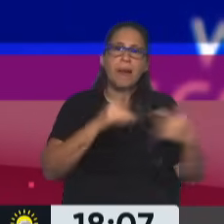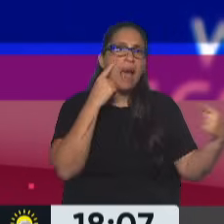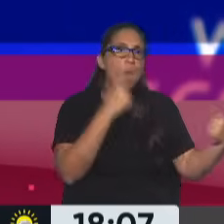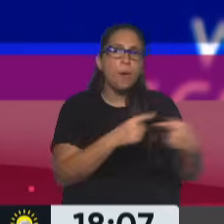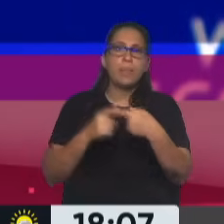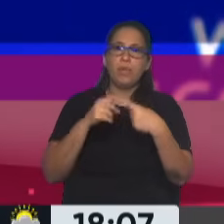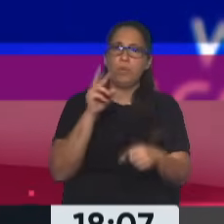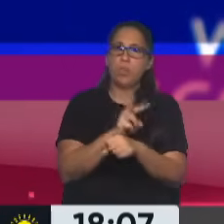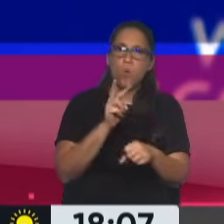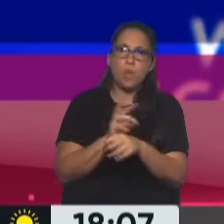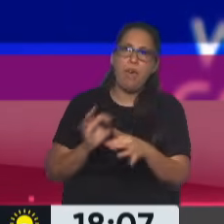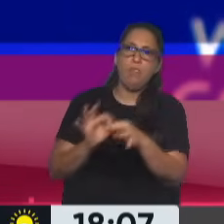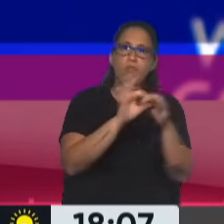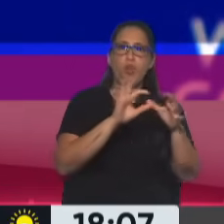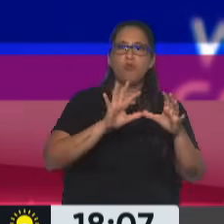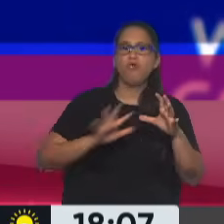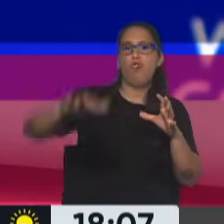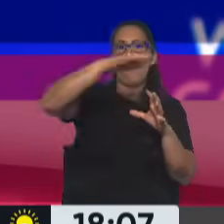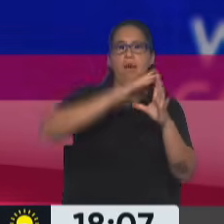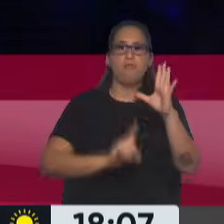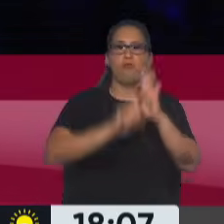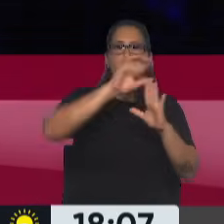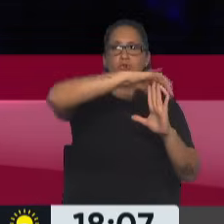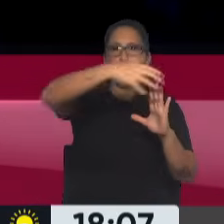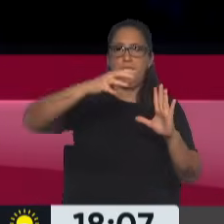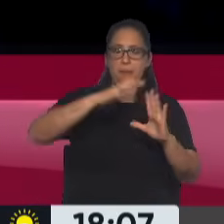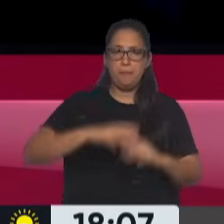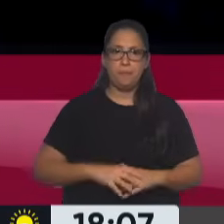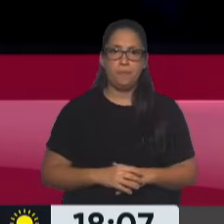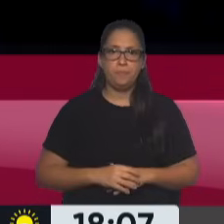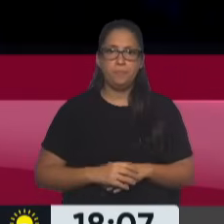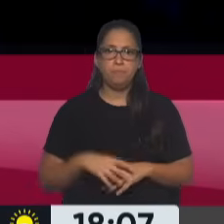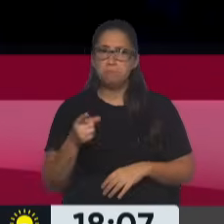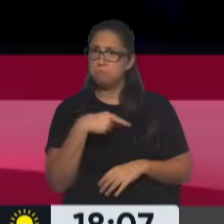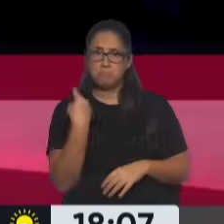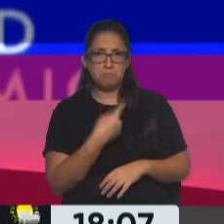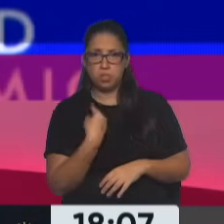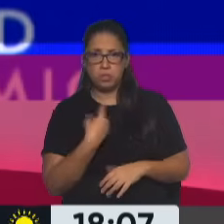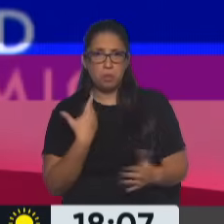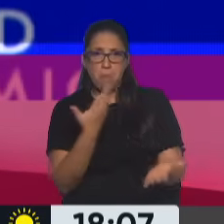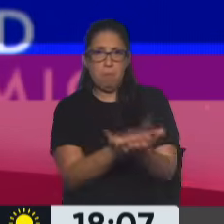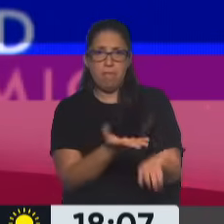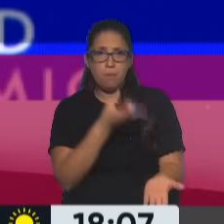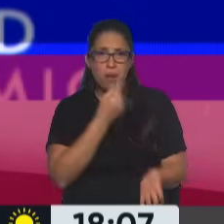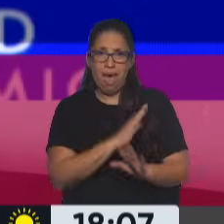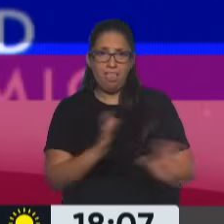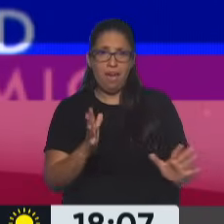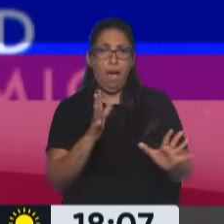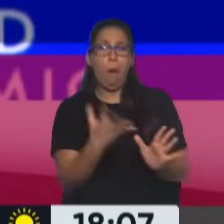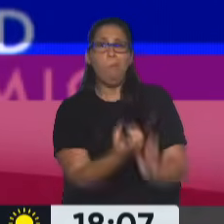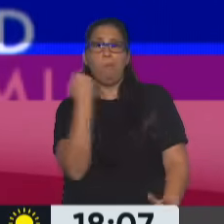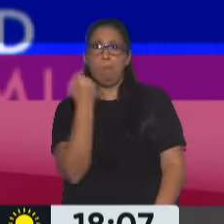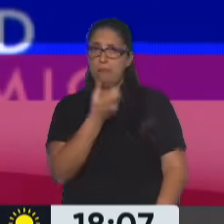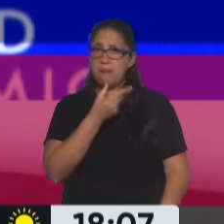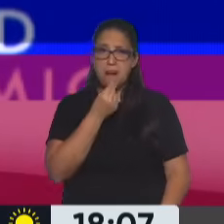objectives of security and prosperity in the Arctic. We never asked for anything, and we never